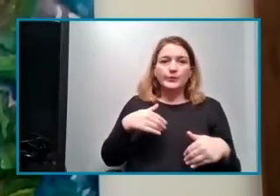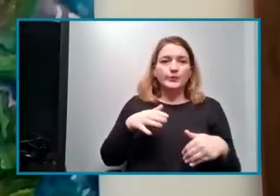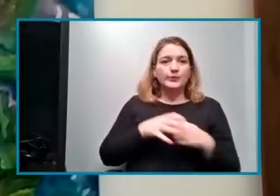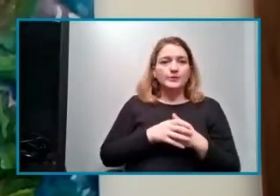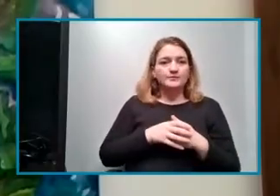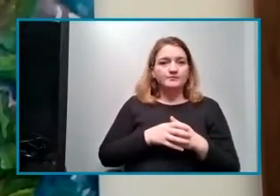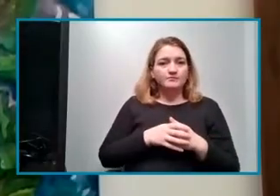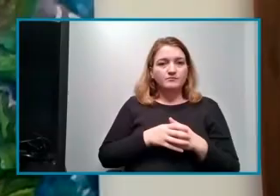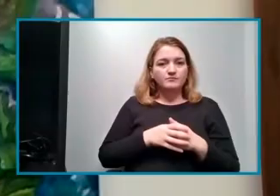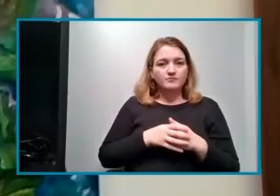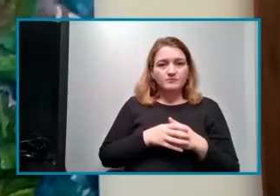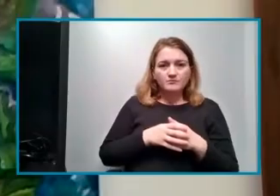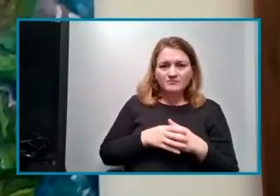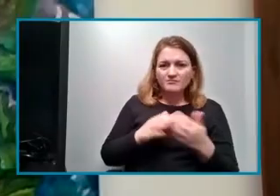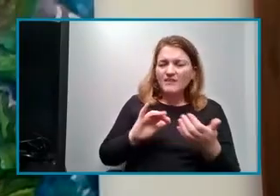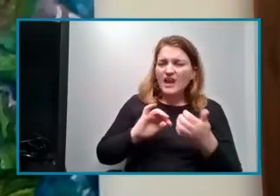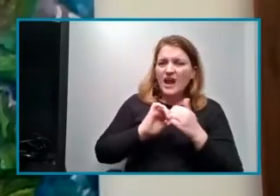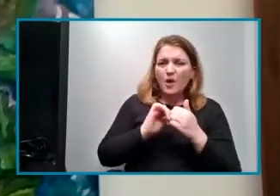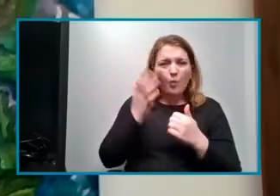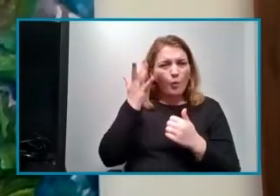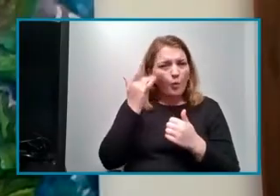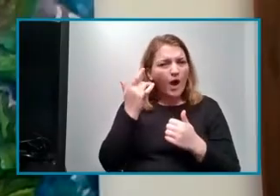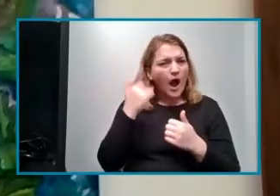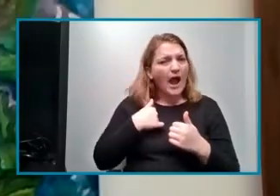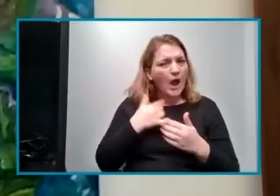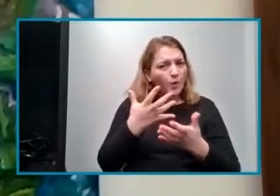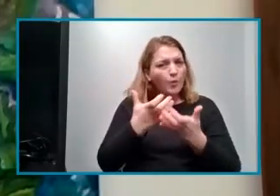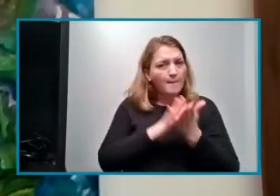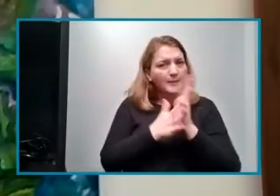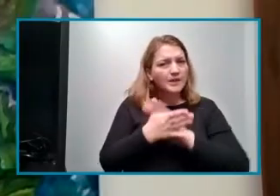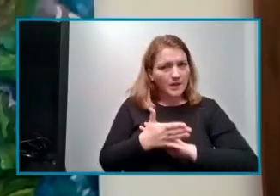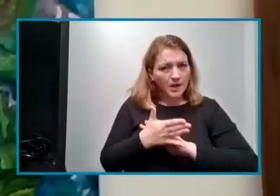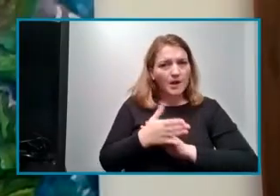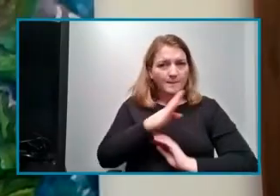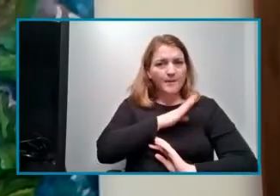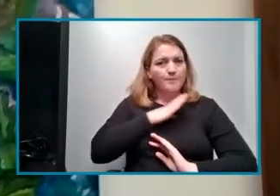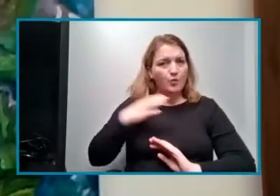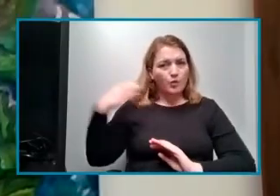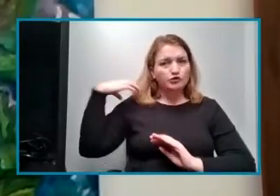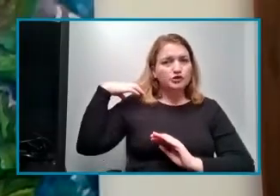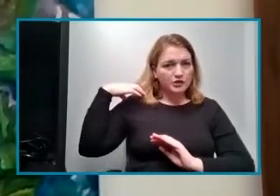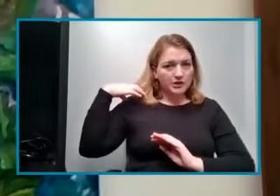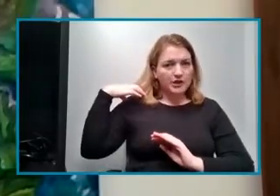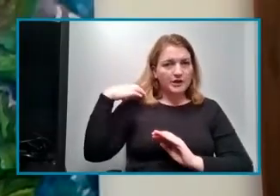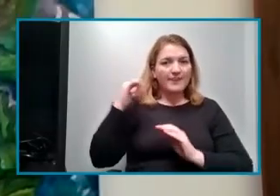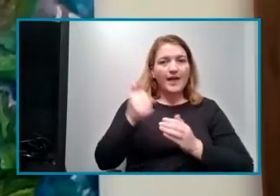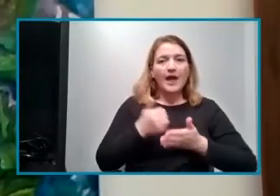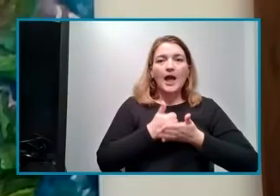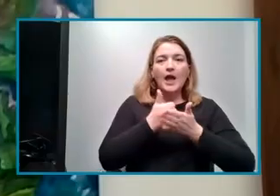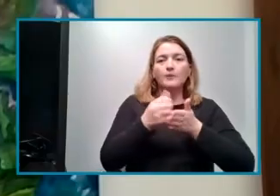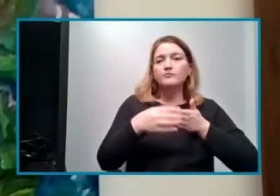I want to be a board chair and lead some of those conversations. So overall, I think it's really been